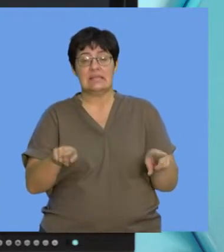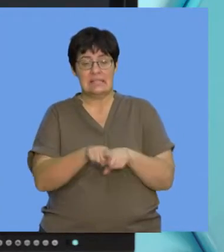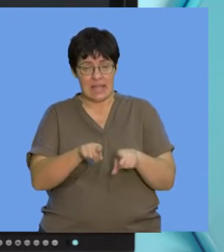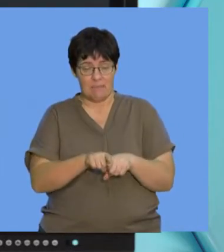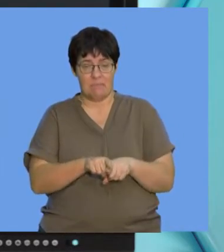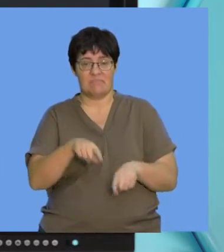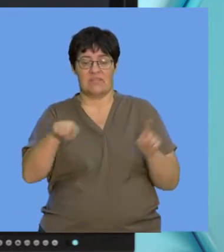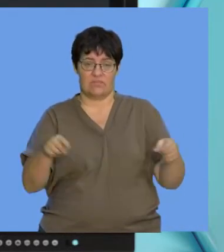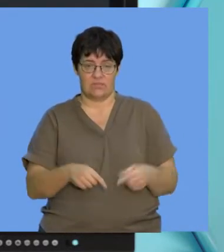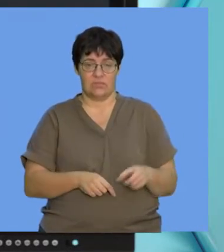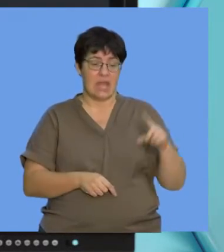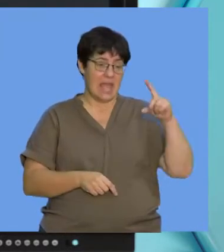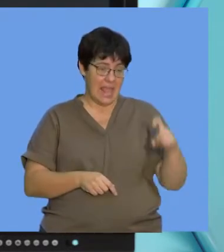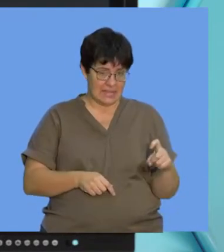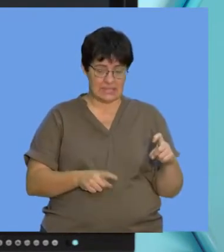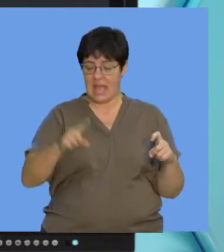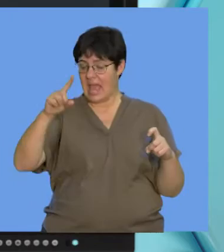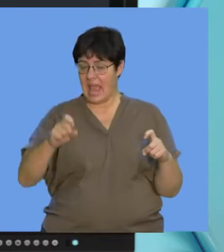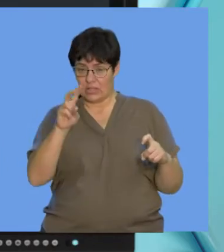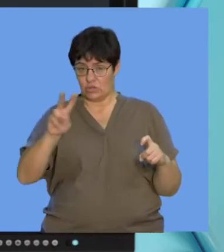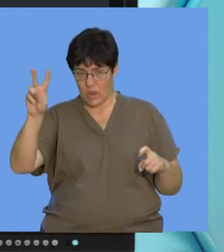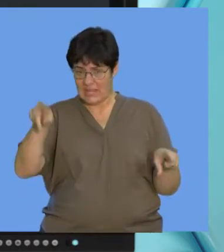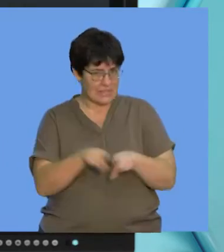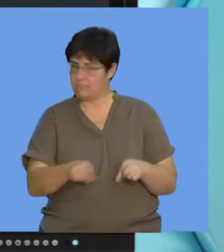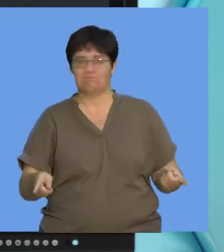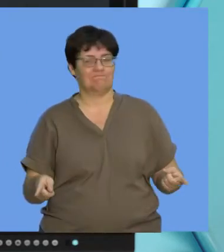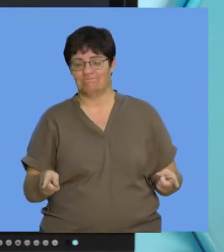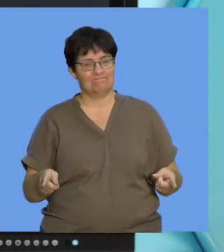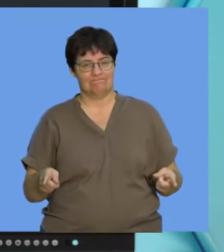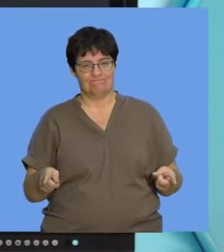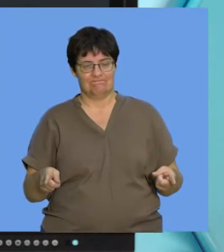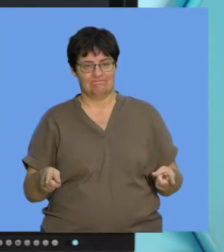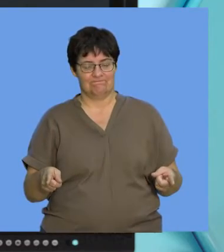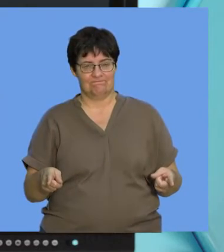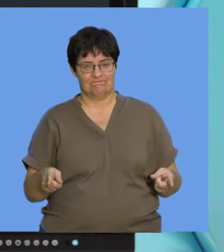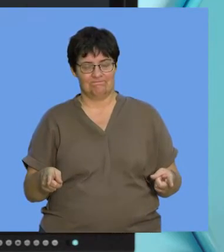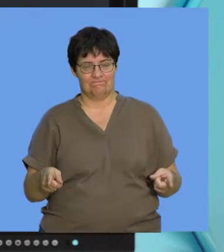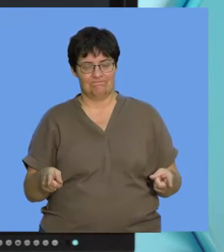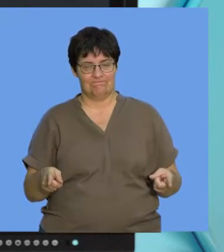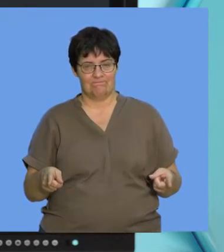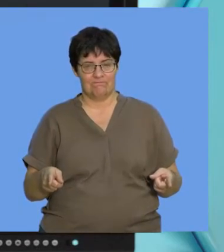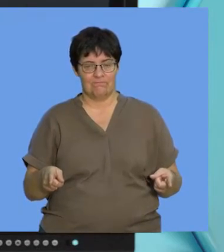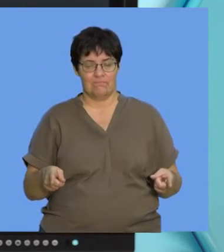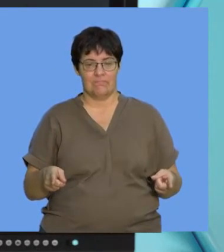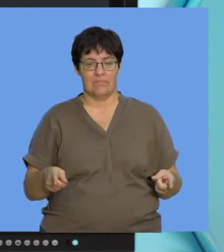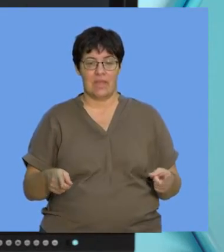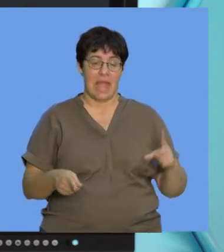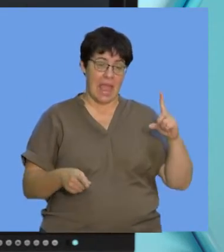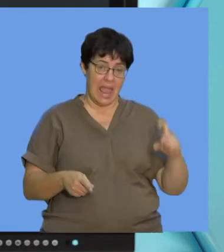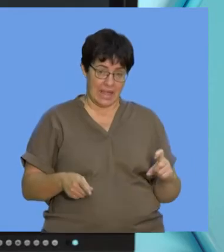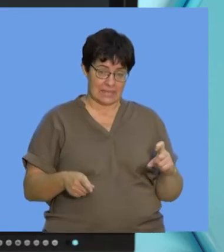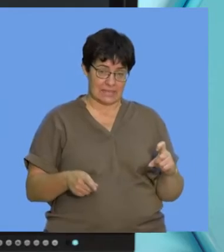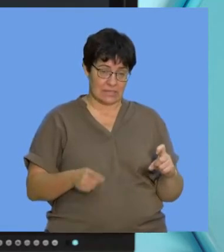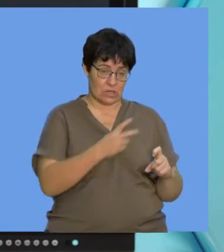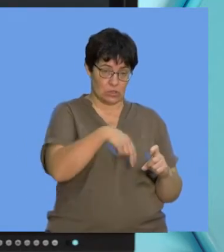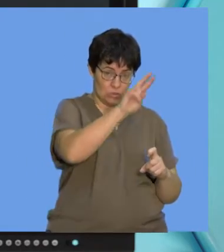variable. So x and x squared are not like terms, although they are two variables that are the same. But x